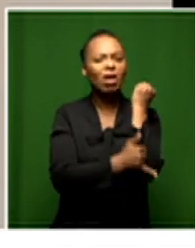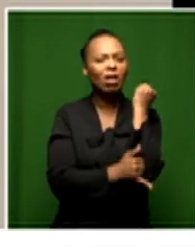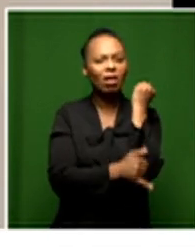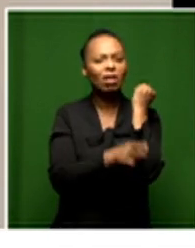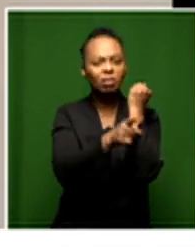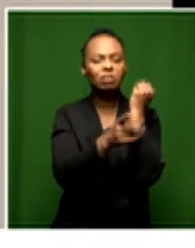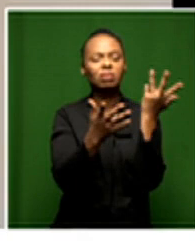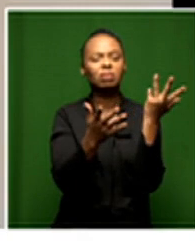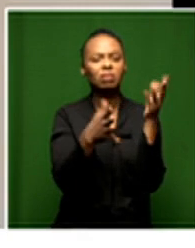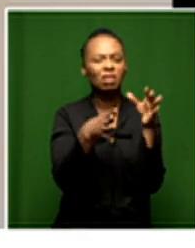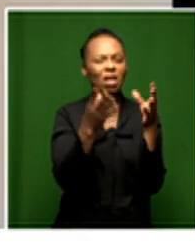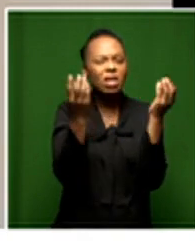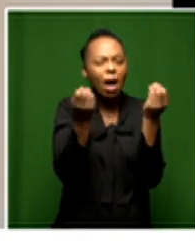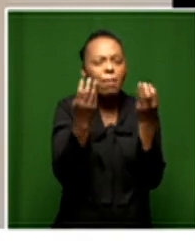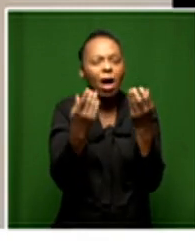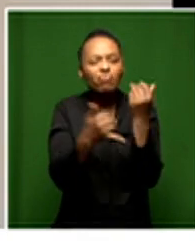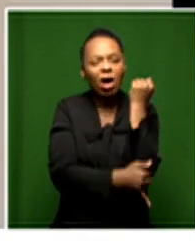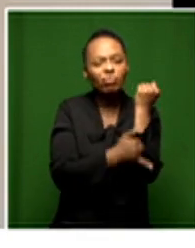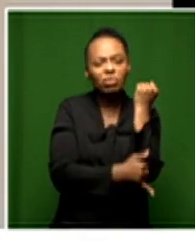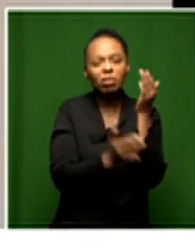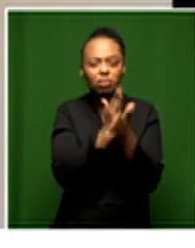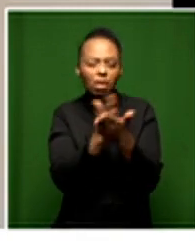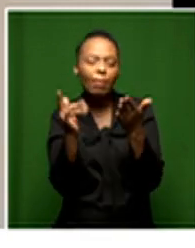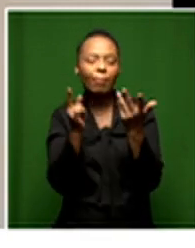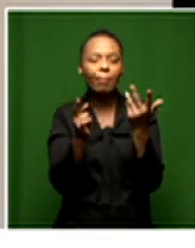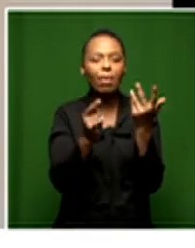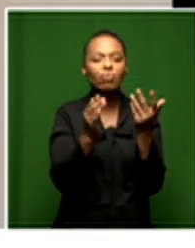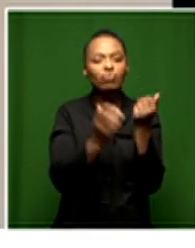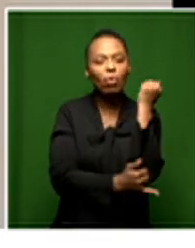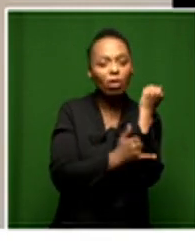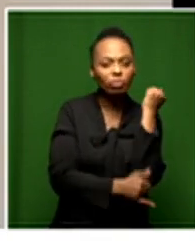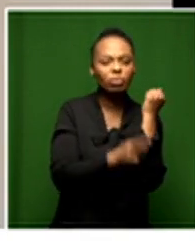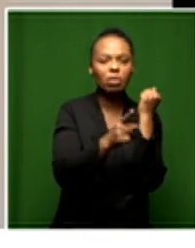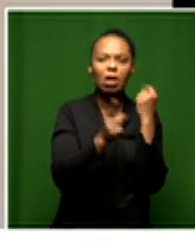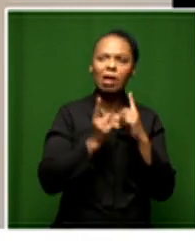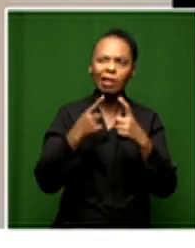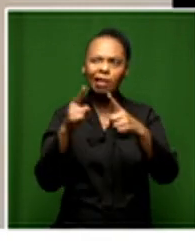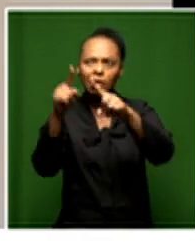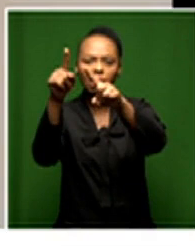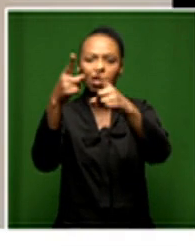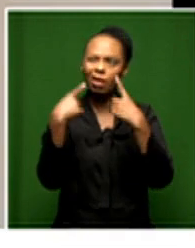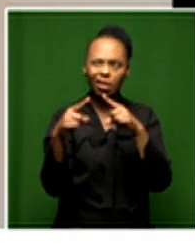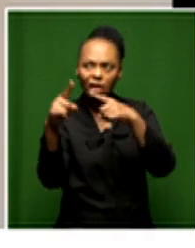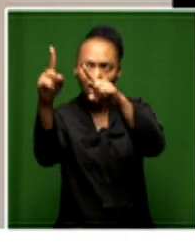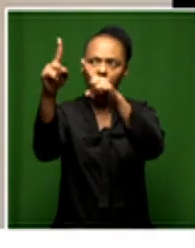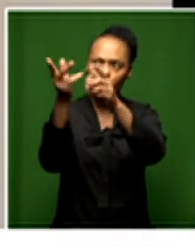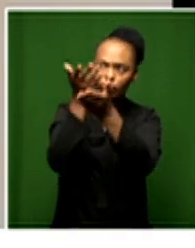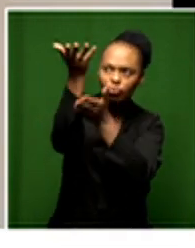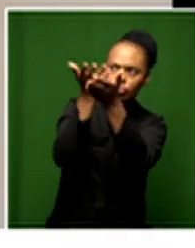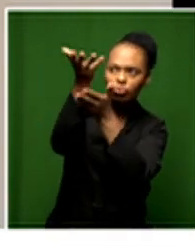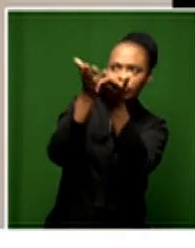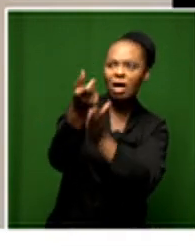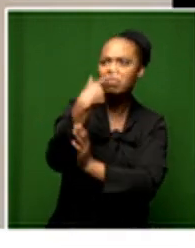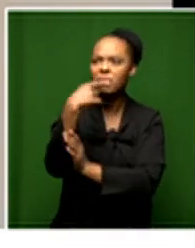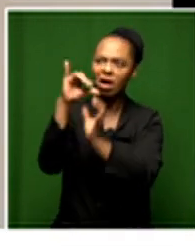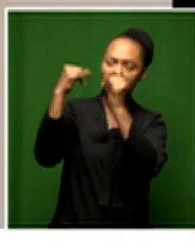countries, actually a small number of countries, but rushed to negotiate directly with the